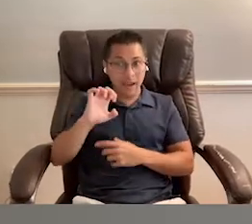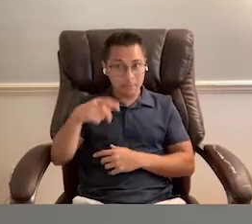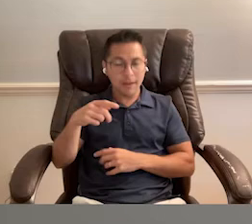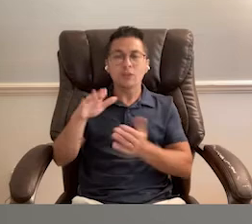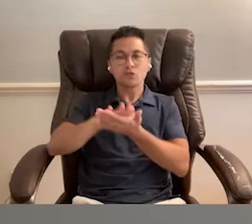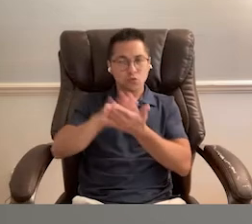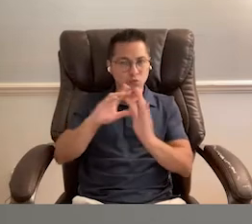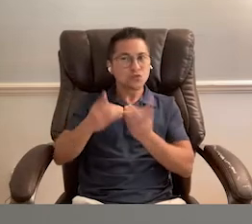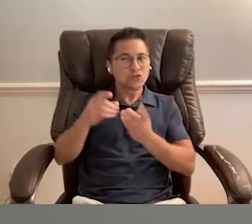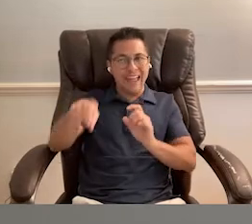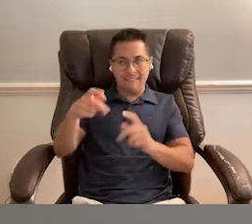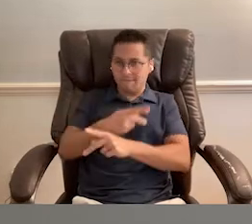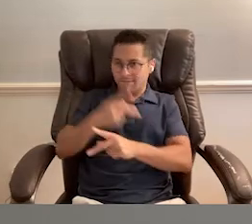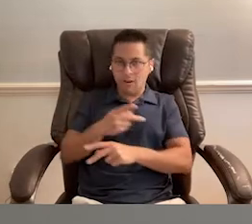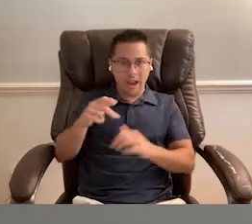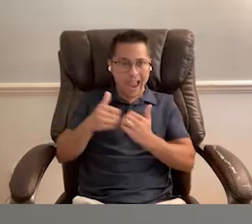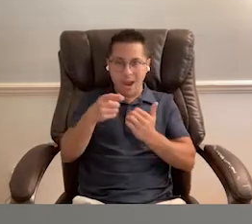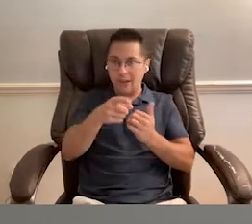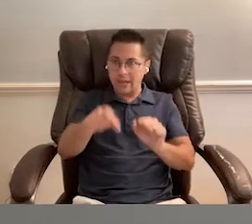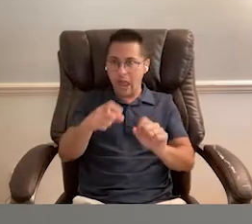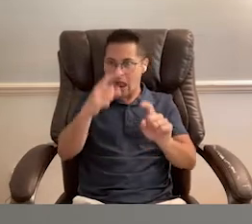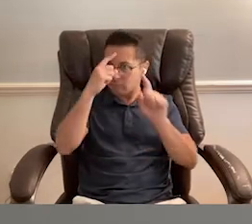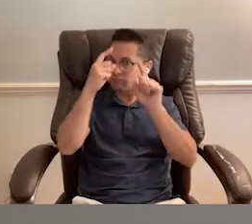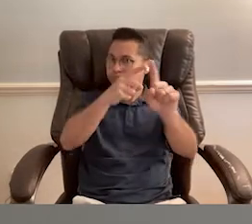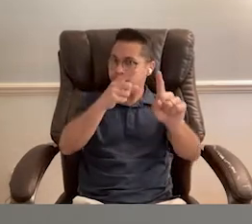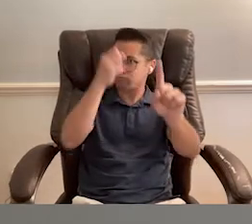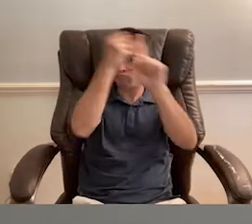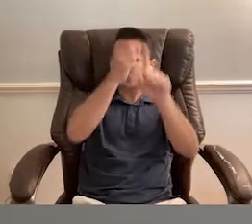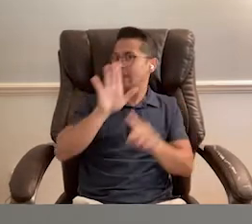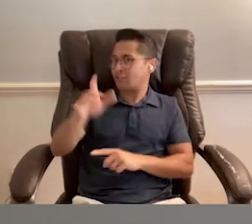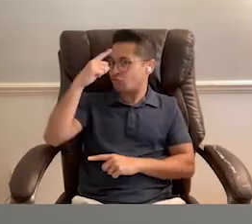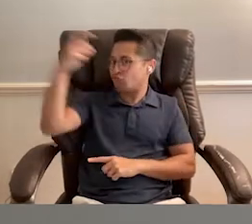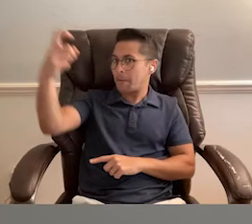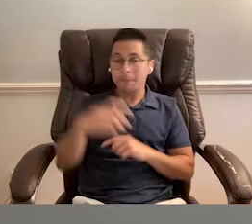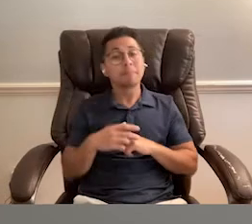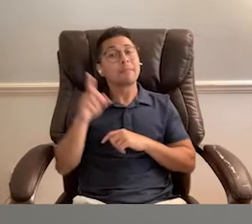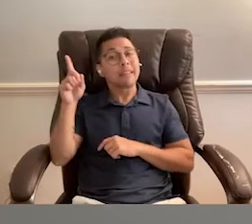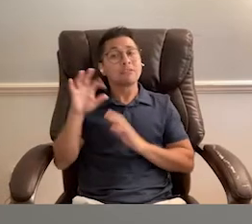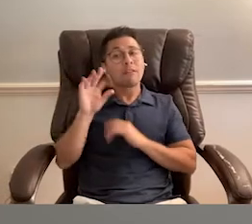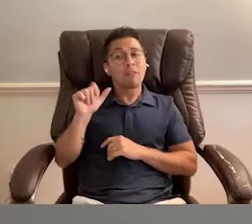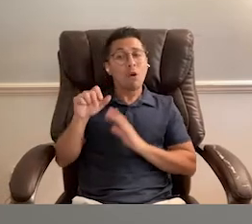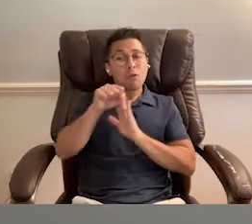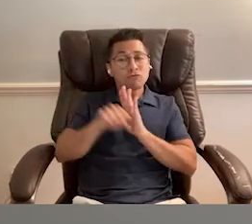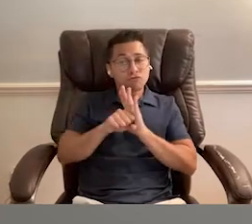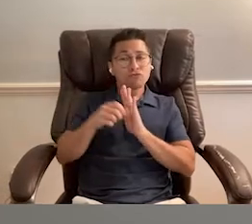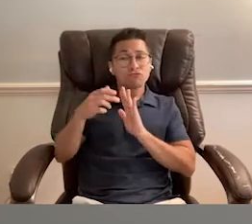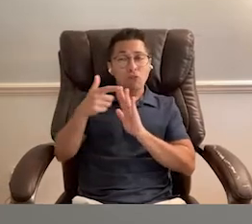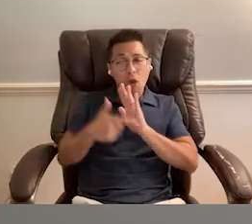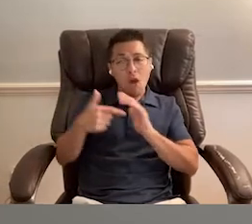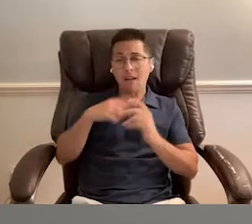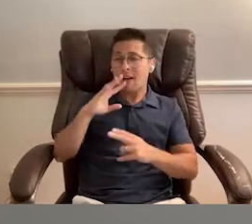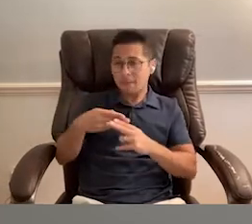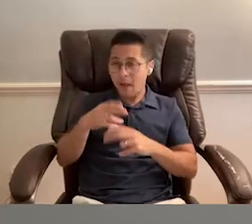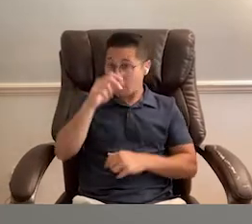figure out a way so that he can pursue his dreams, basically. These are the Florida statutes I was talking about. Remember,